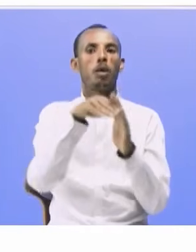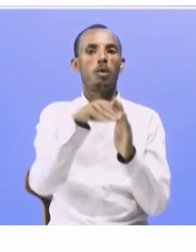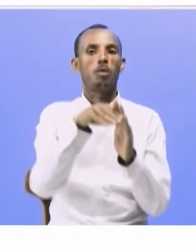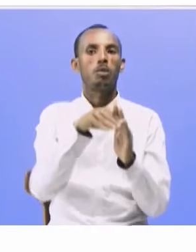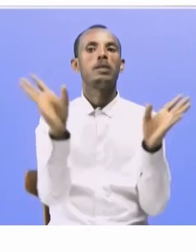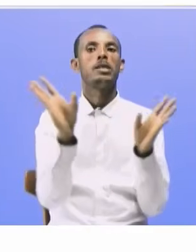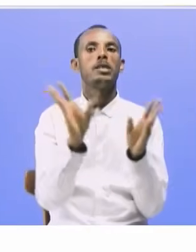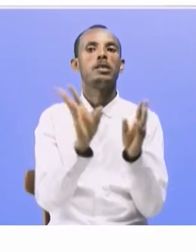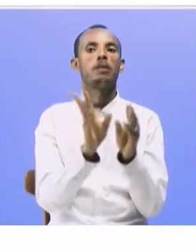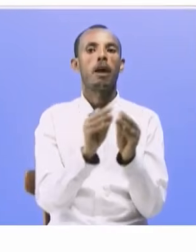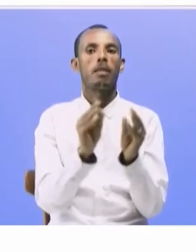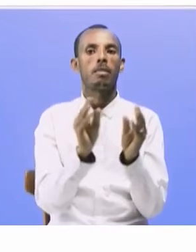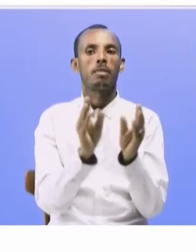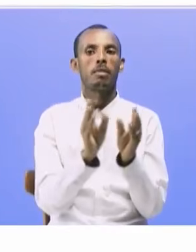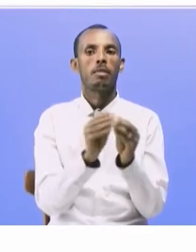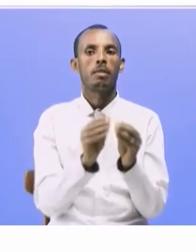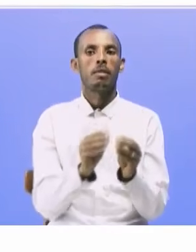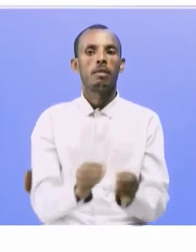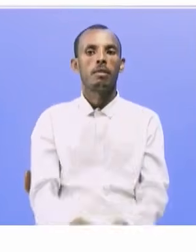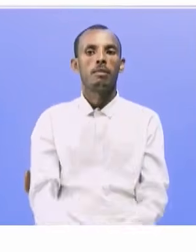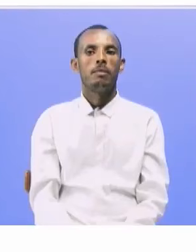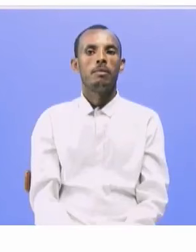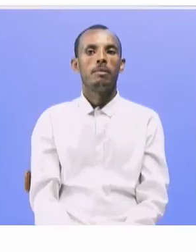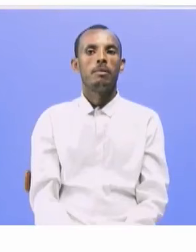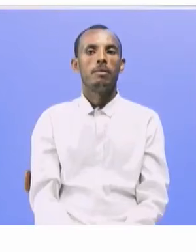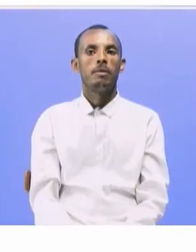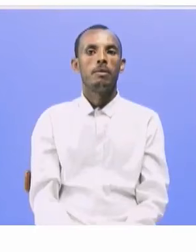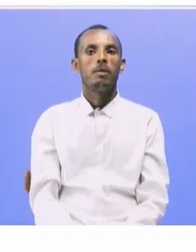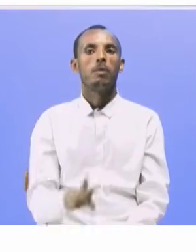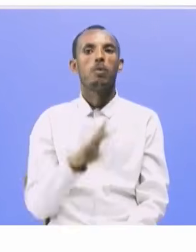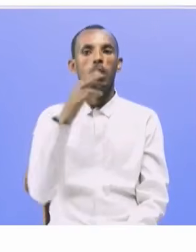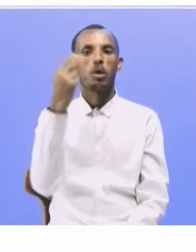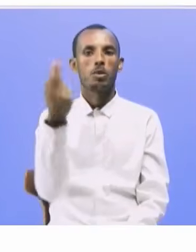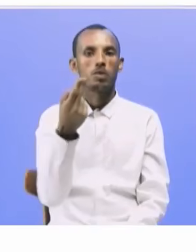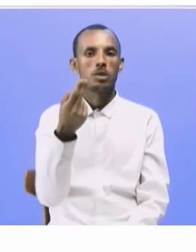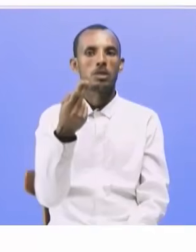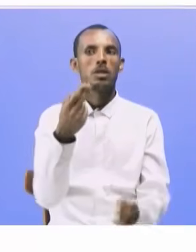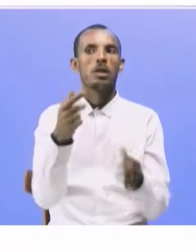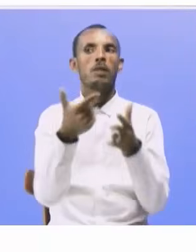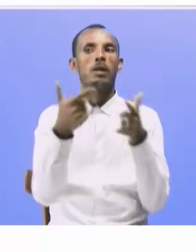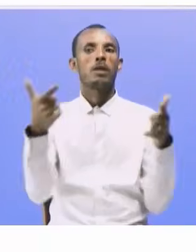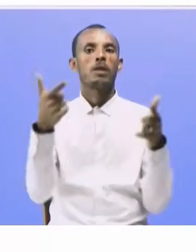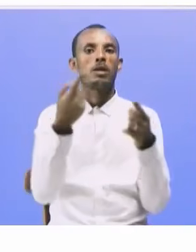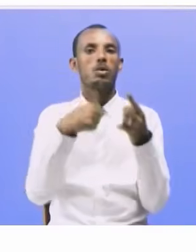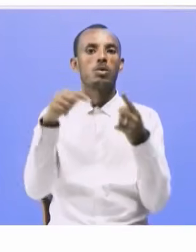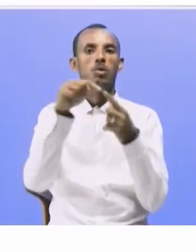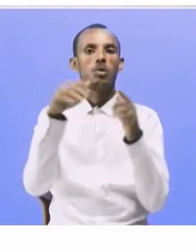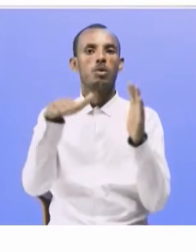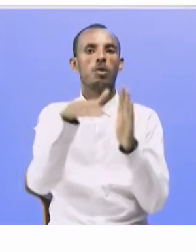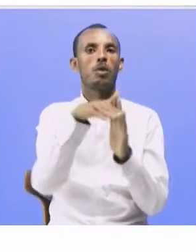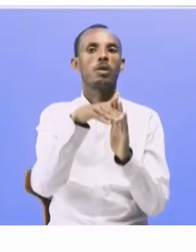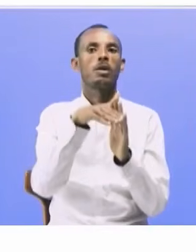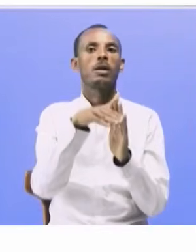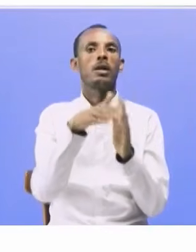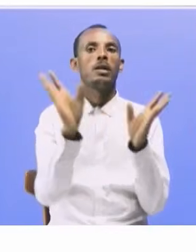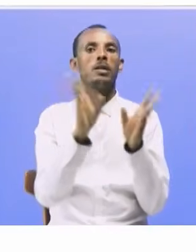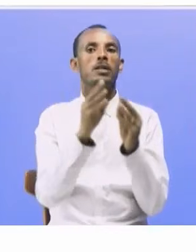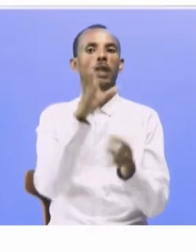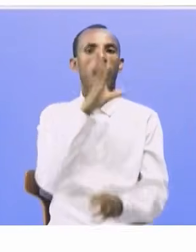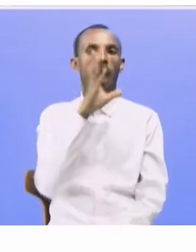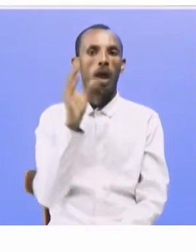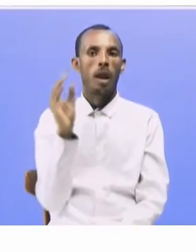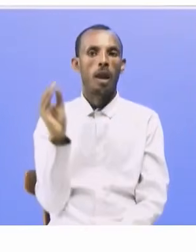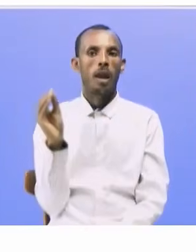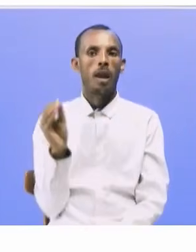a set. To denote a set, we have to use a capital letters and